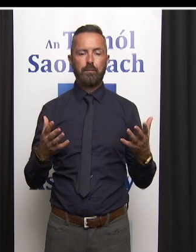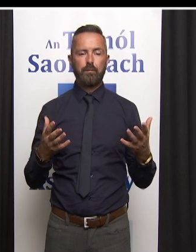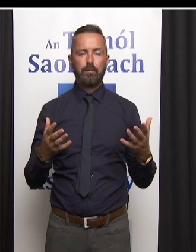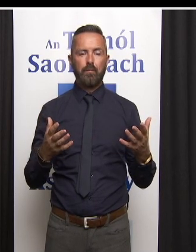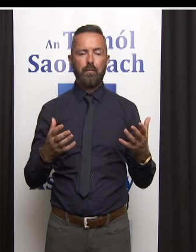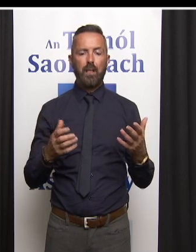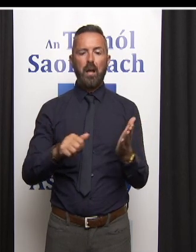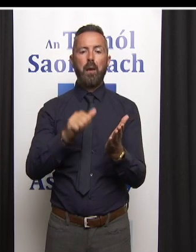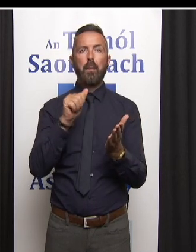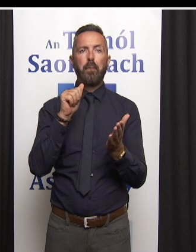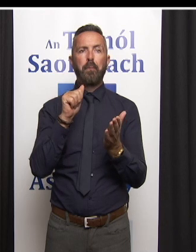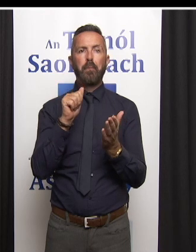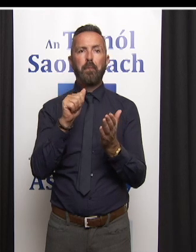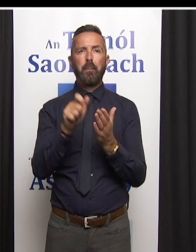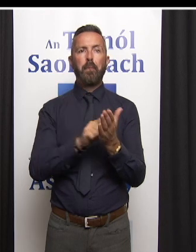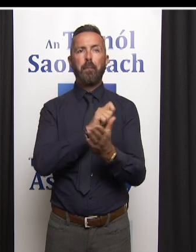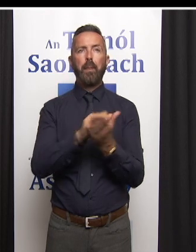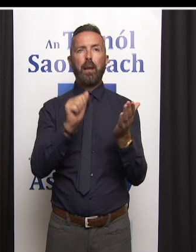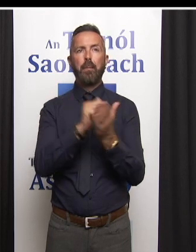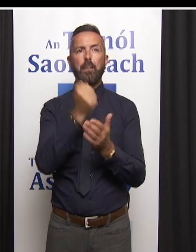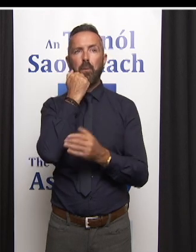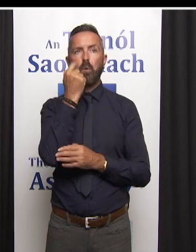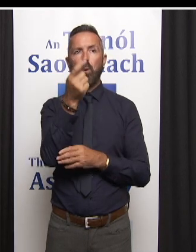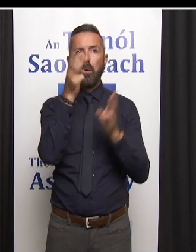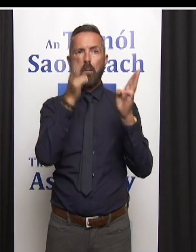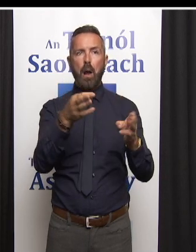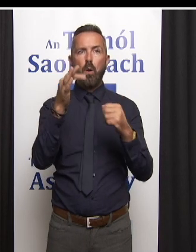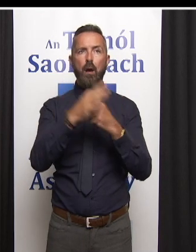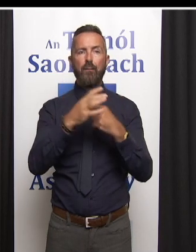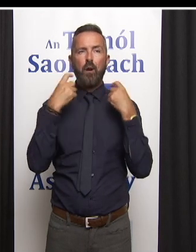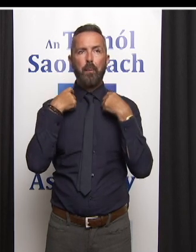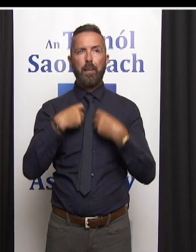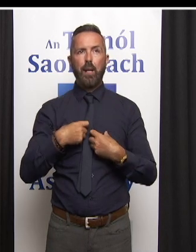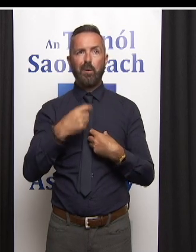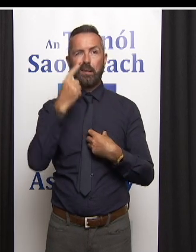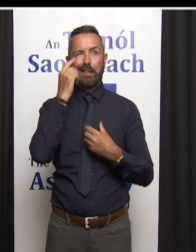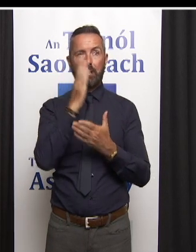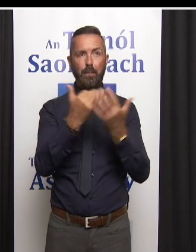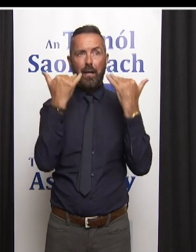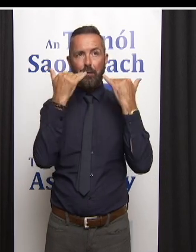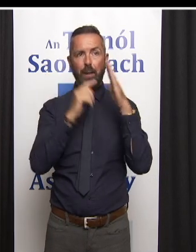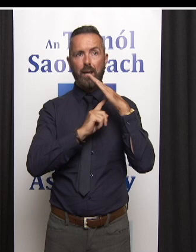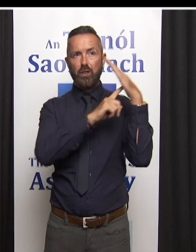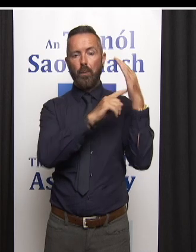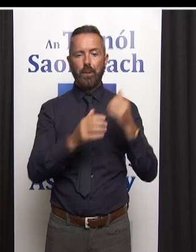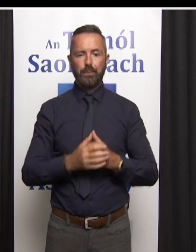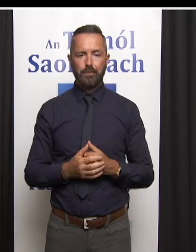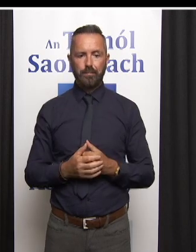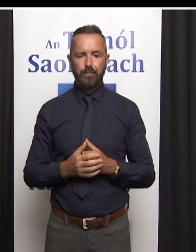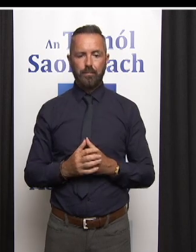ballot paper 1, the powers of a mayor. You'll see there's instructions at the top. So the